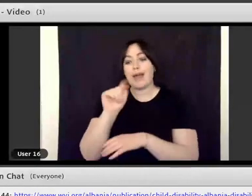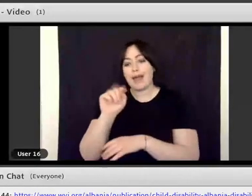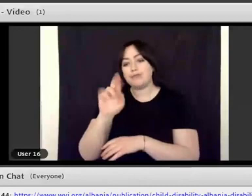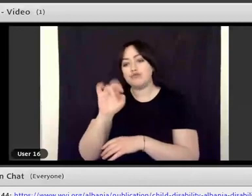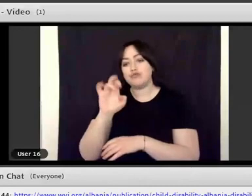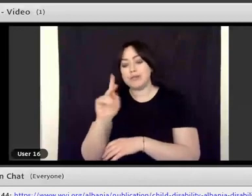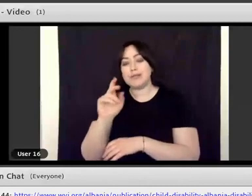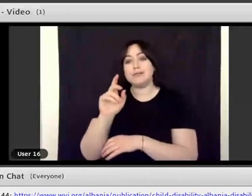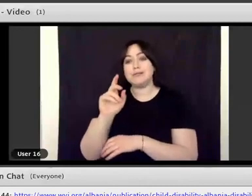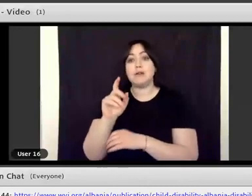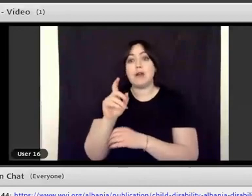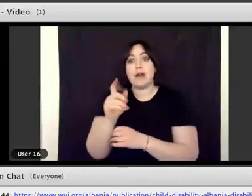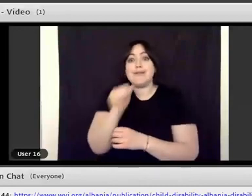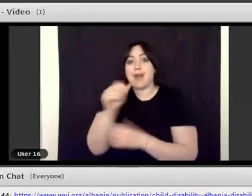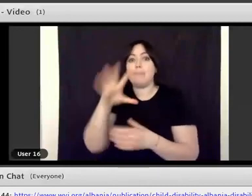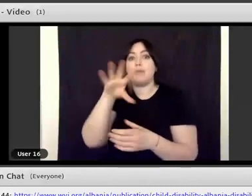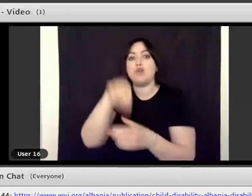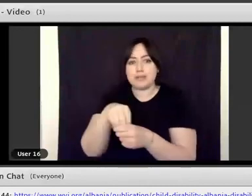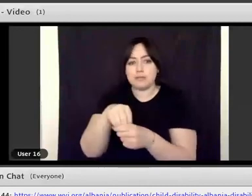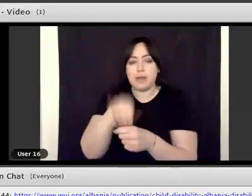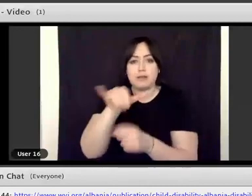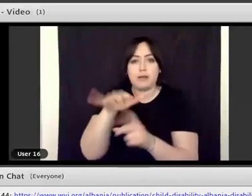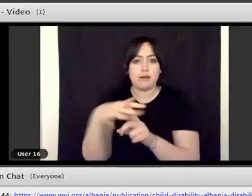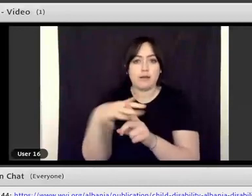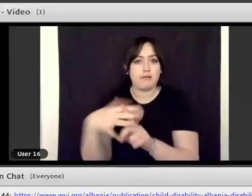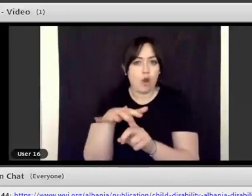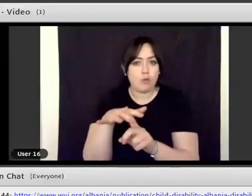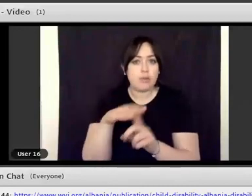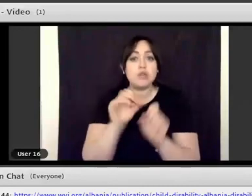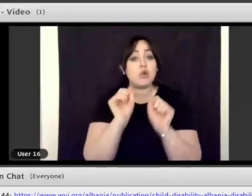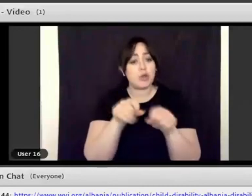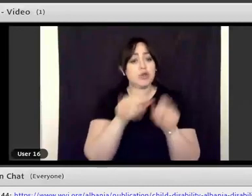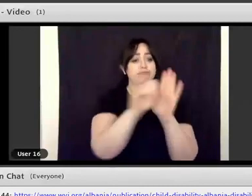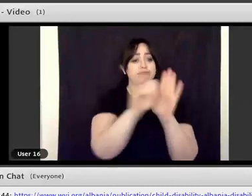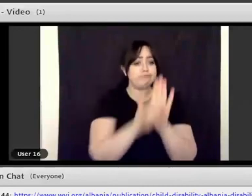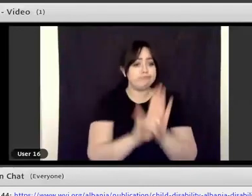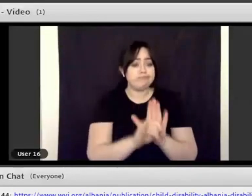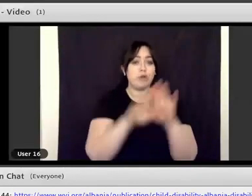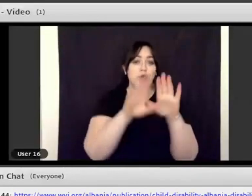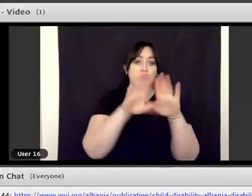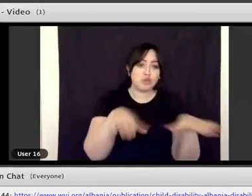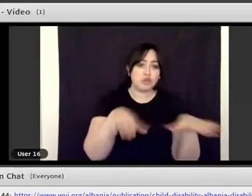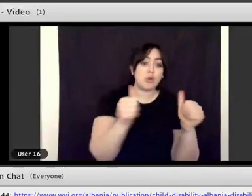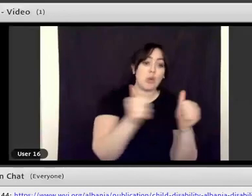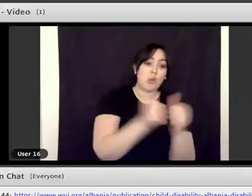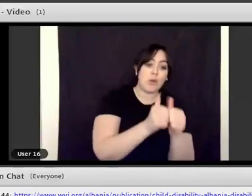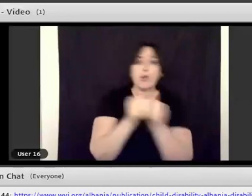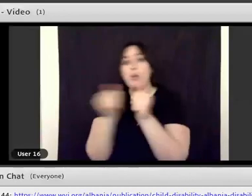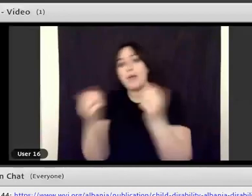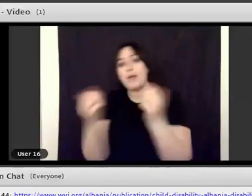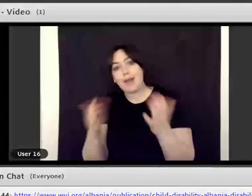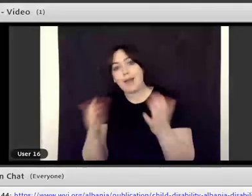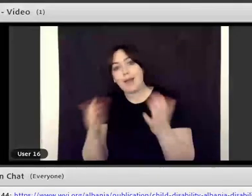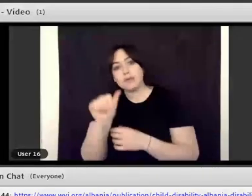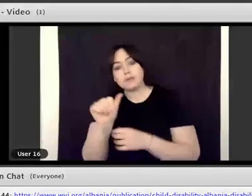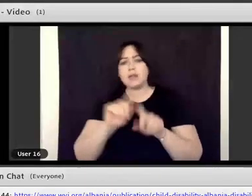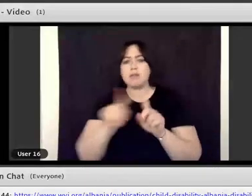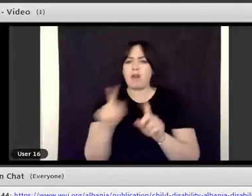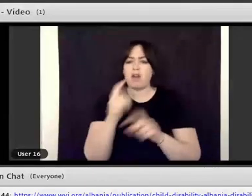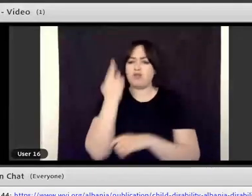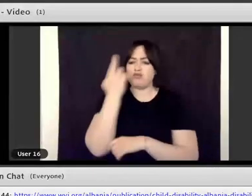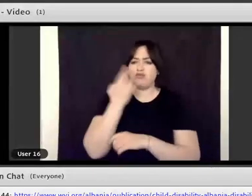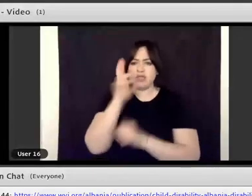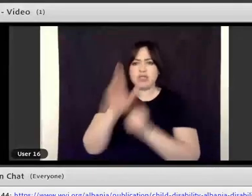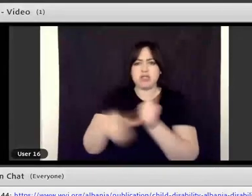could identify children with and without disabilities per se, but we wouldn't know what the reasons